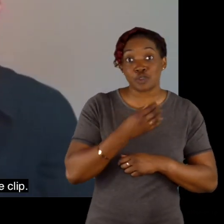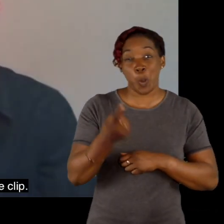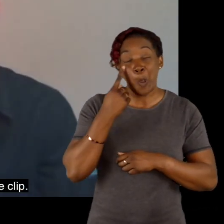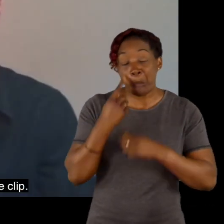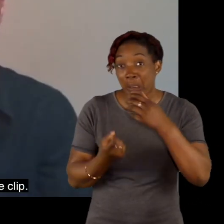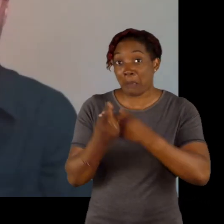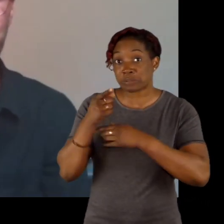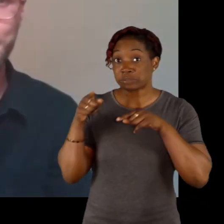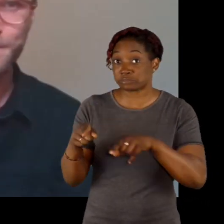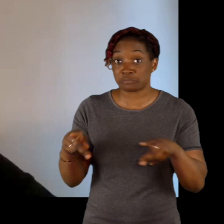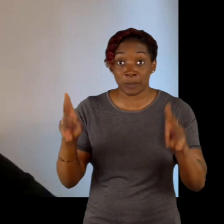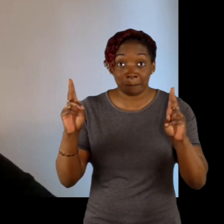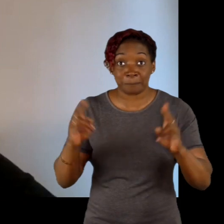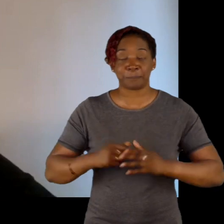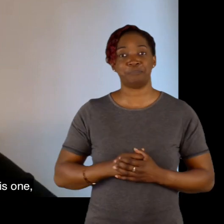what happens in the clip.